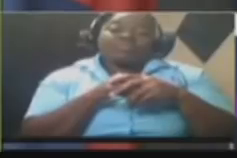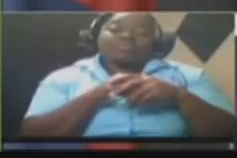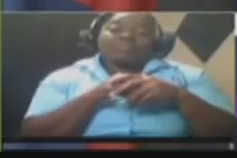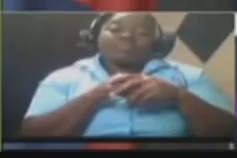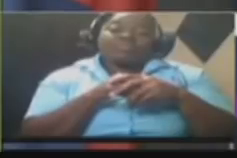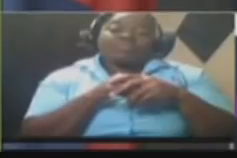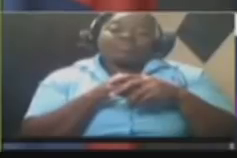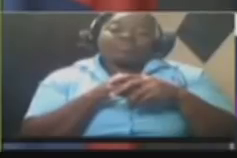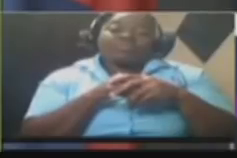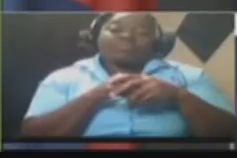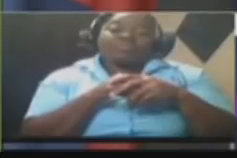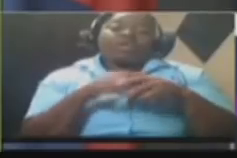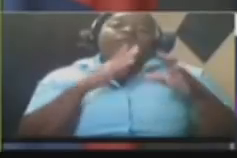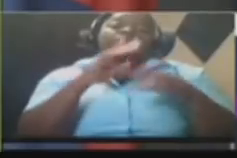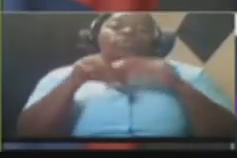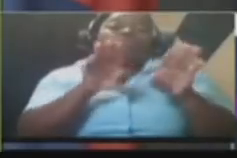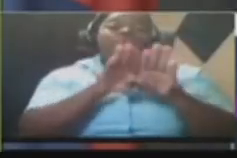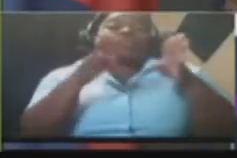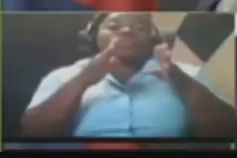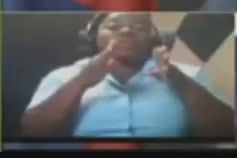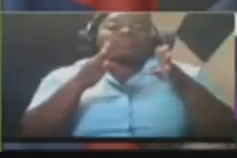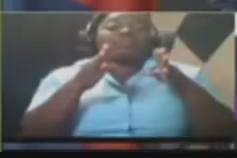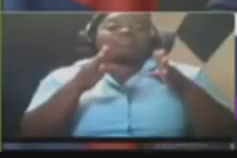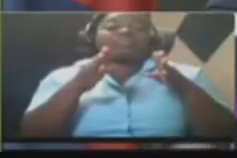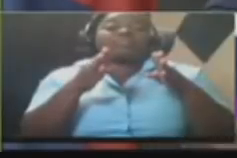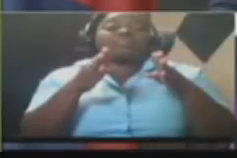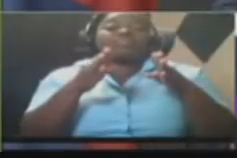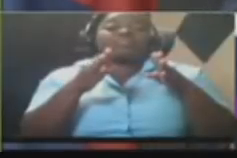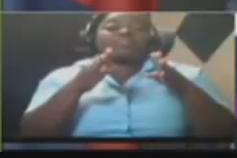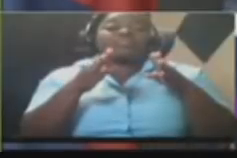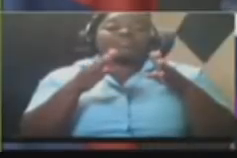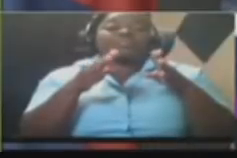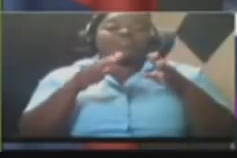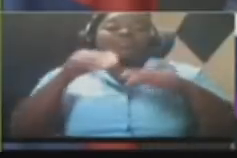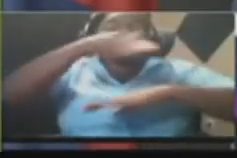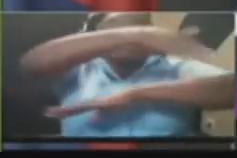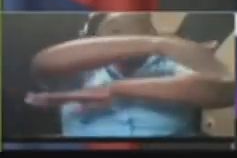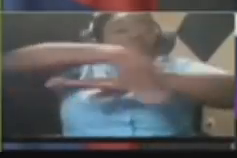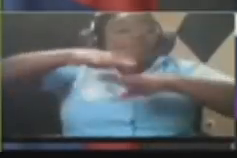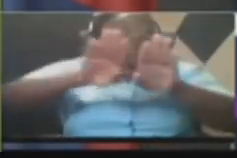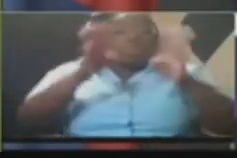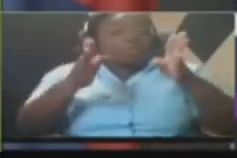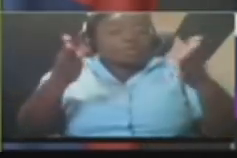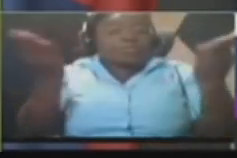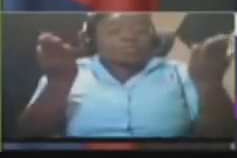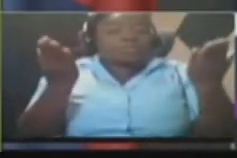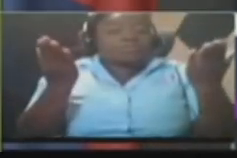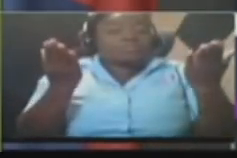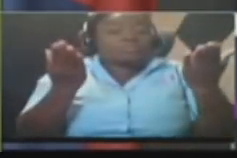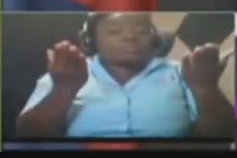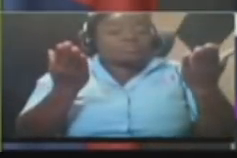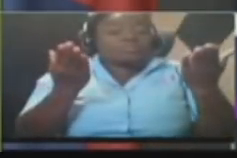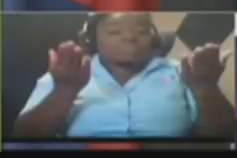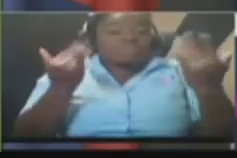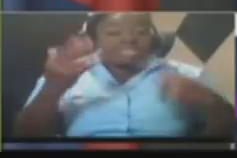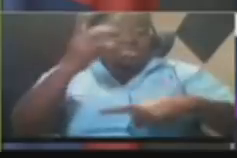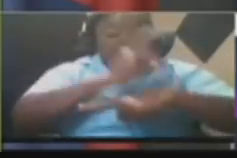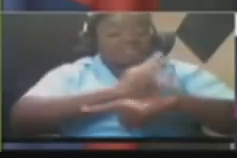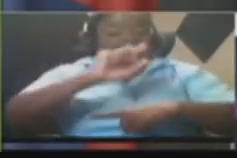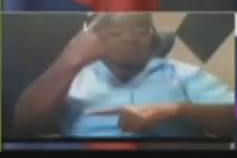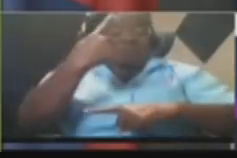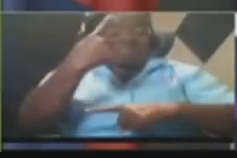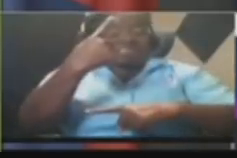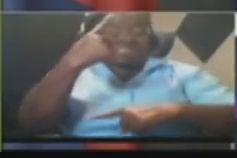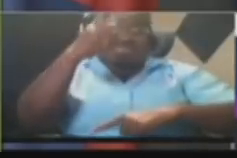opening up that's taking place with respect to the border opening, which today, for the first time in a year and a